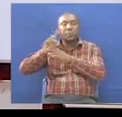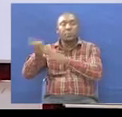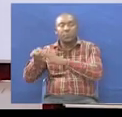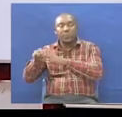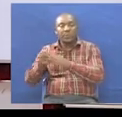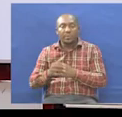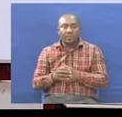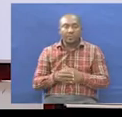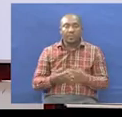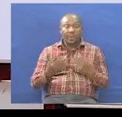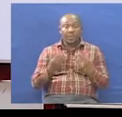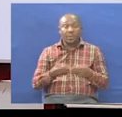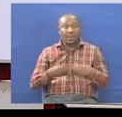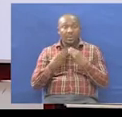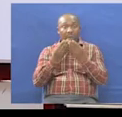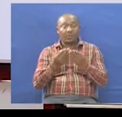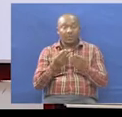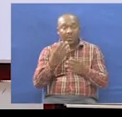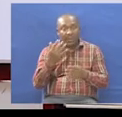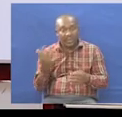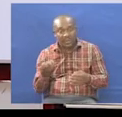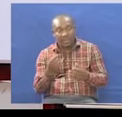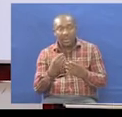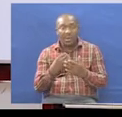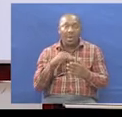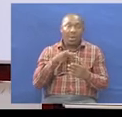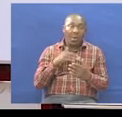given in words or figures.